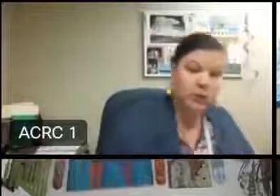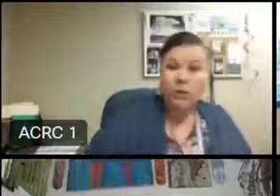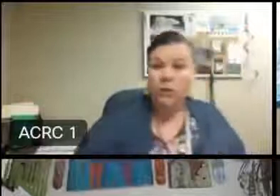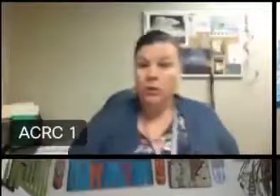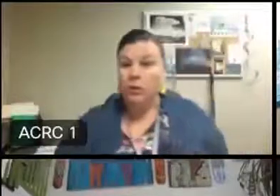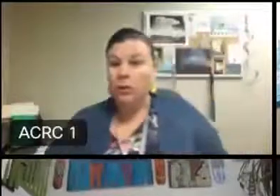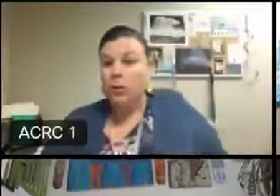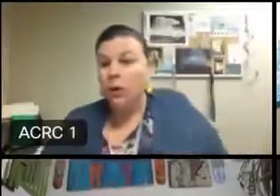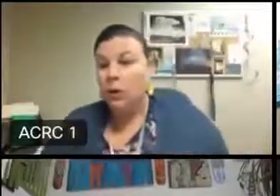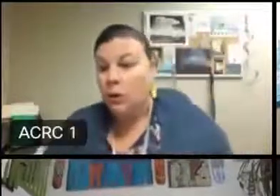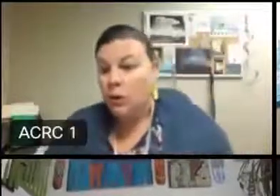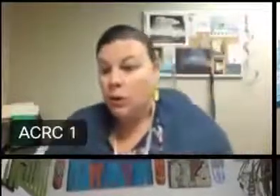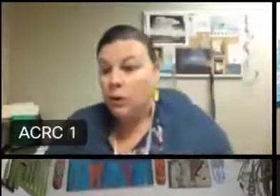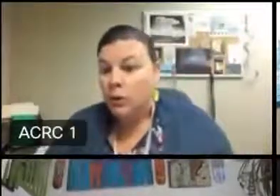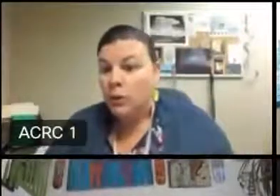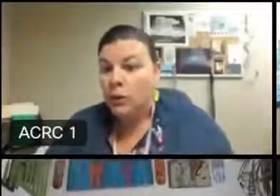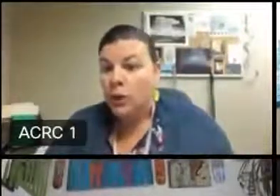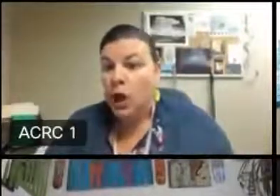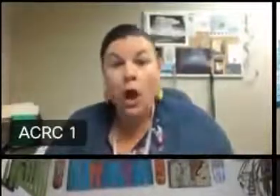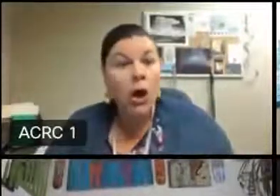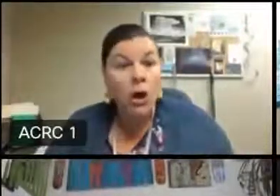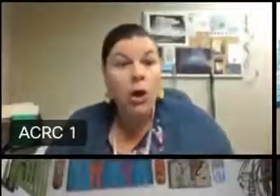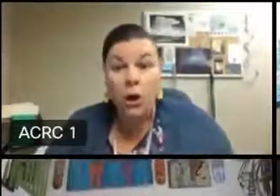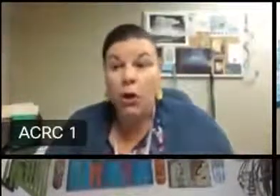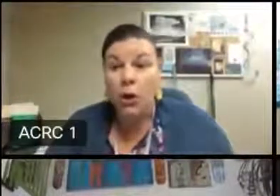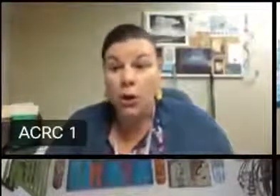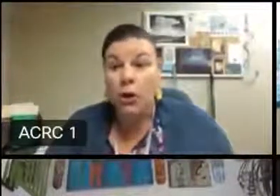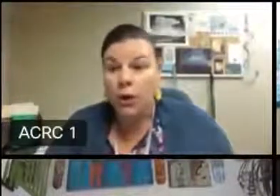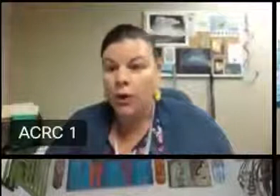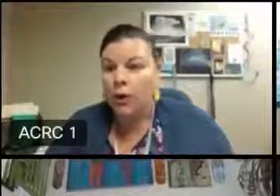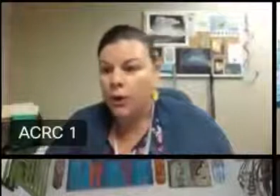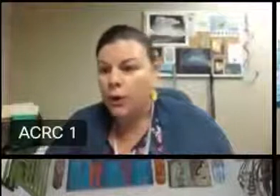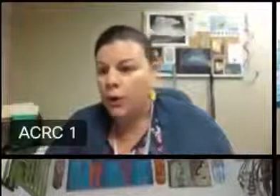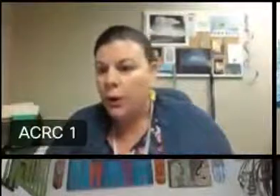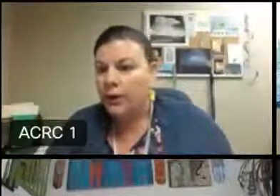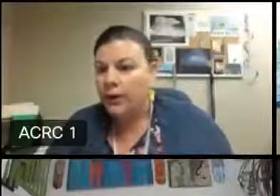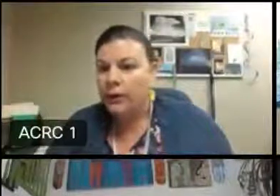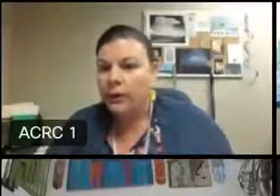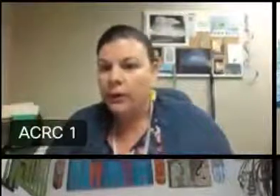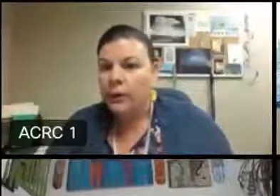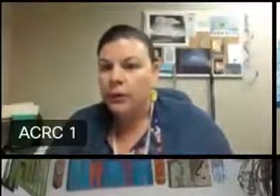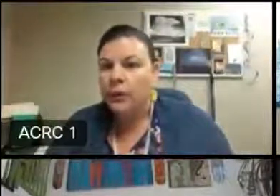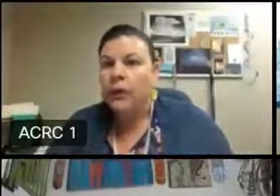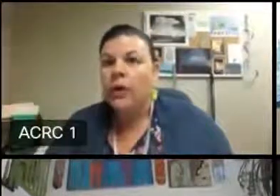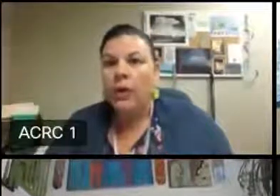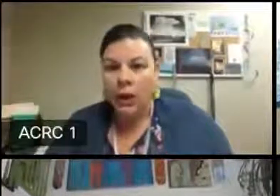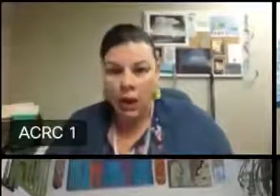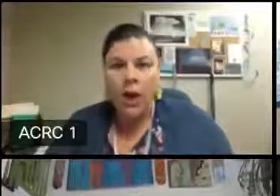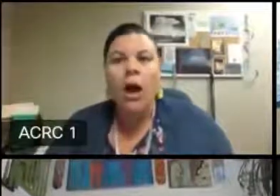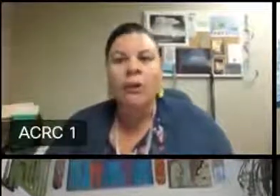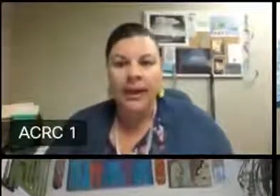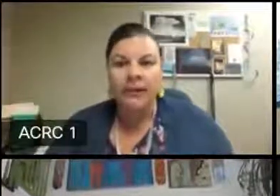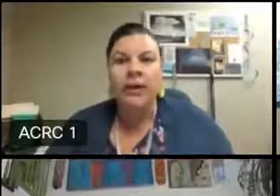in the chat if folks want to grab it for the deaf and hard of hearing. And we'll also follow up with getting it sent